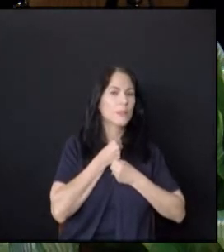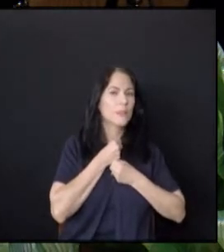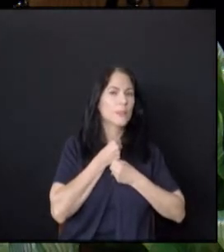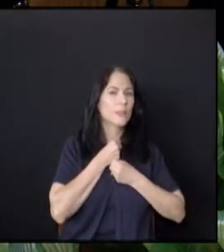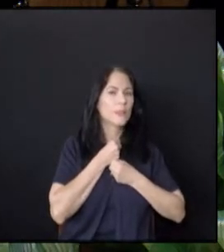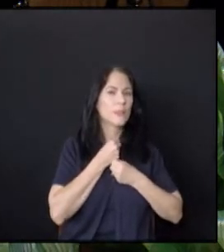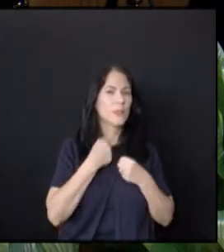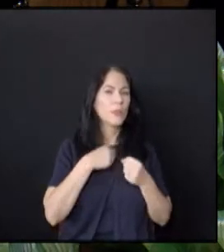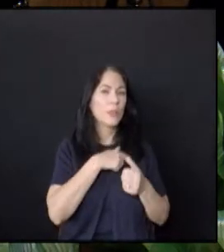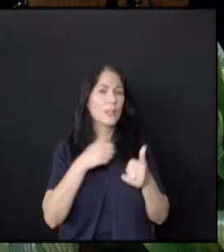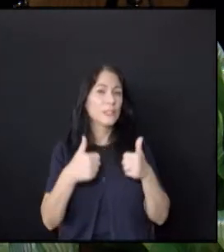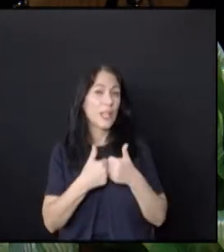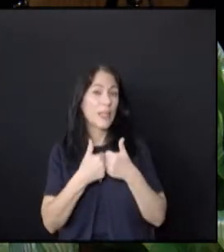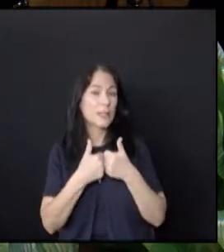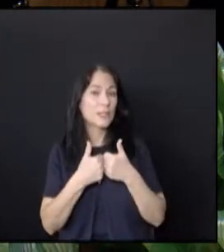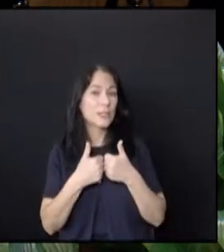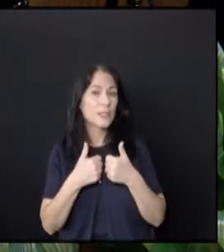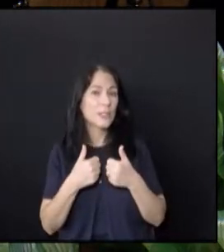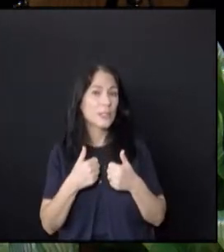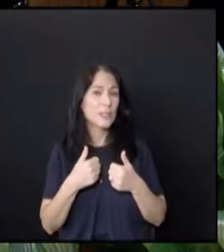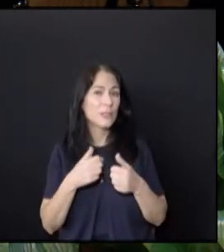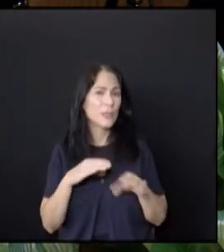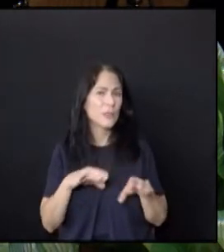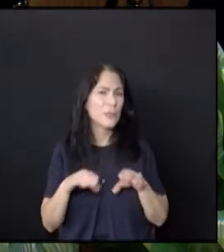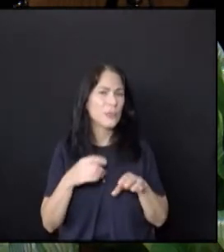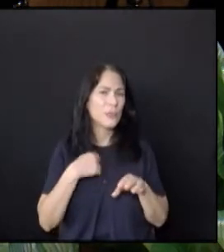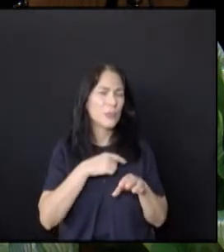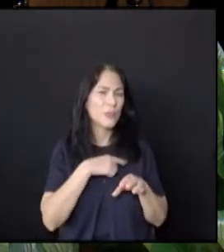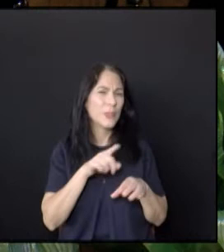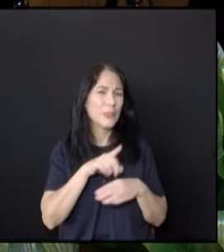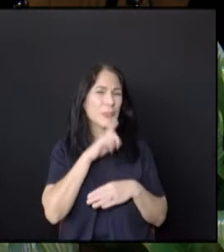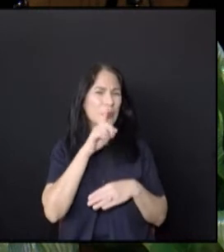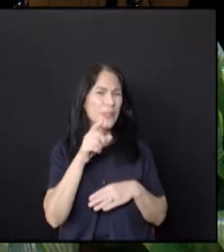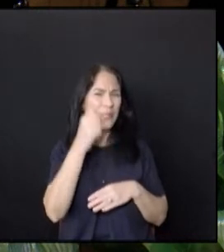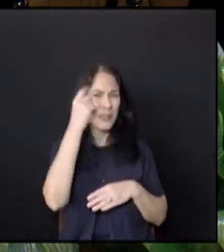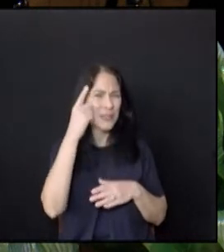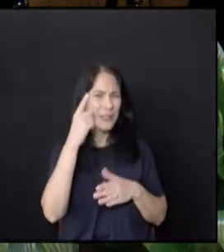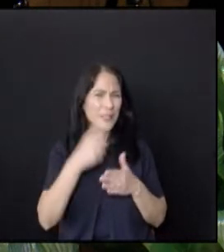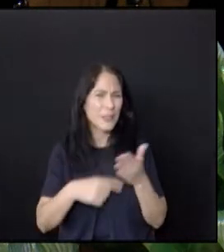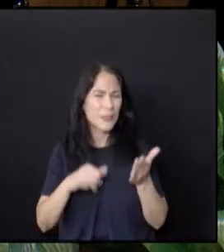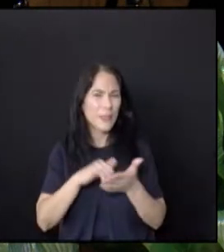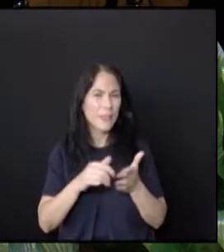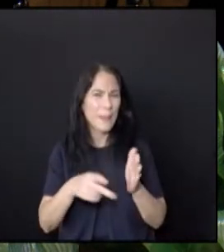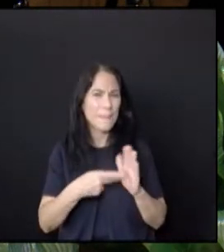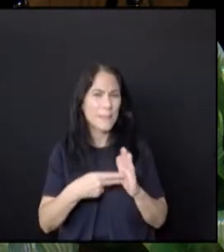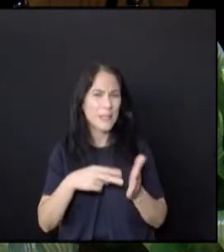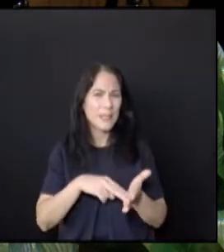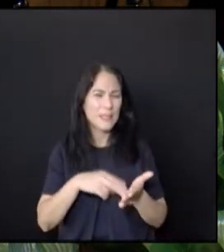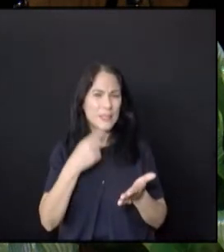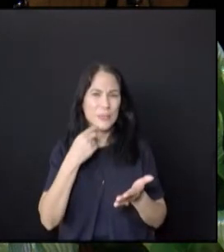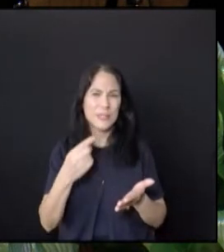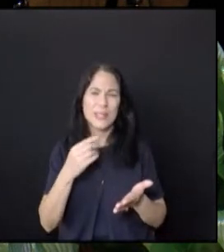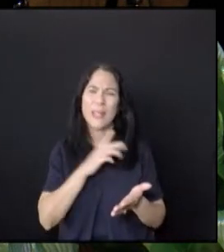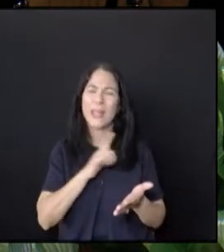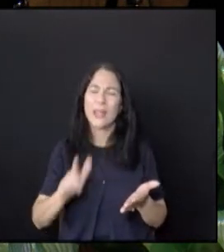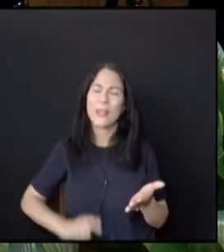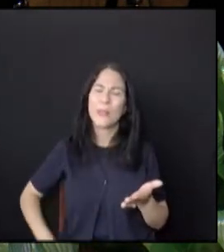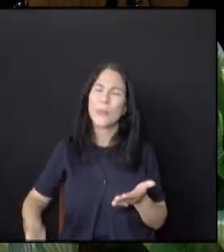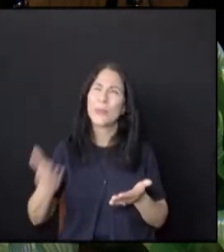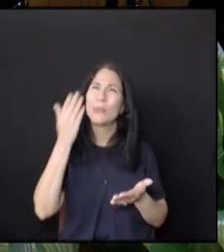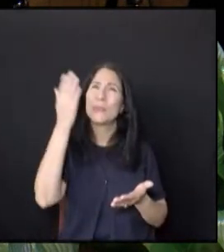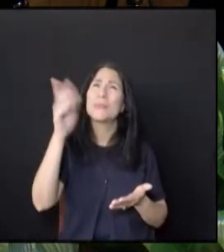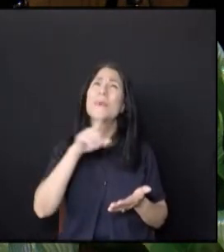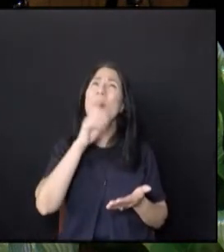that we are challenged. Do we really know what that means? To say that, Lord, you are